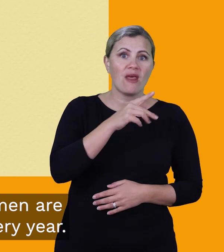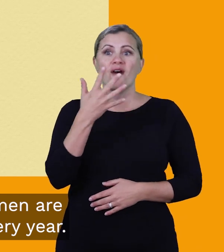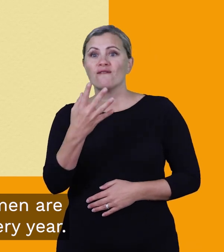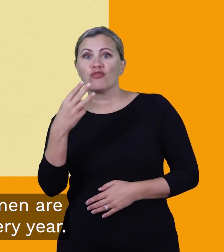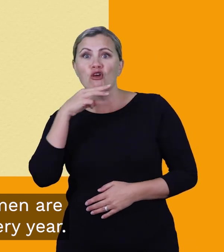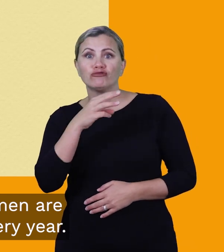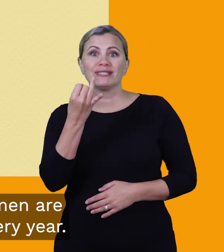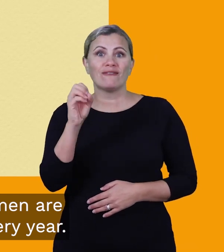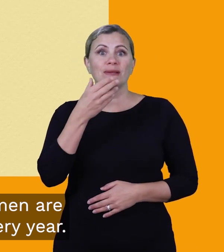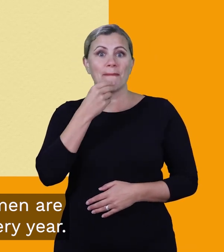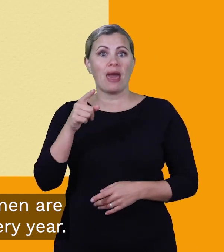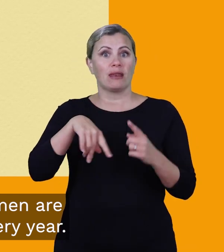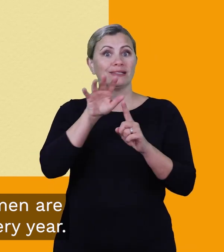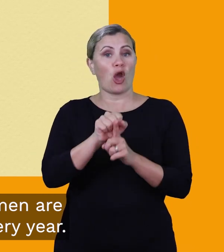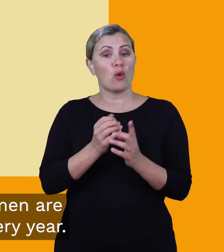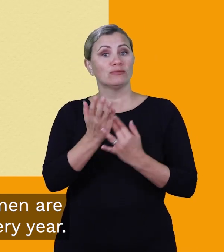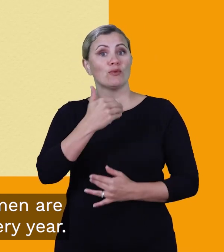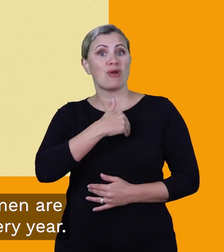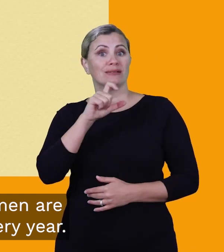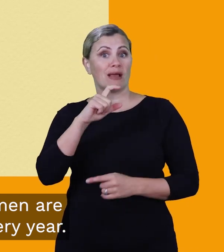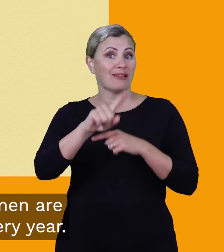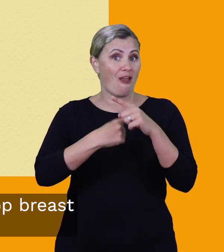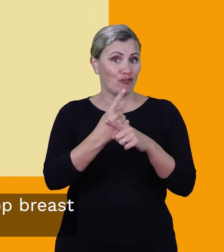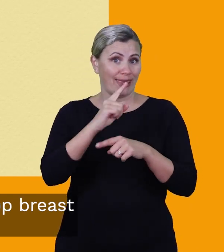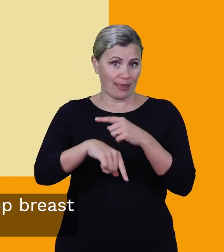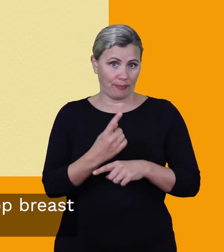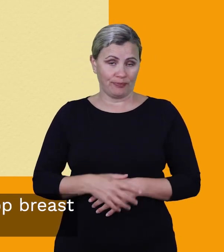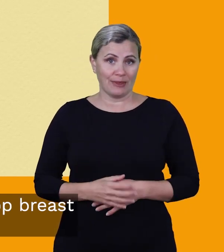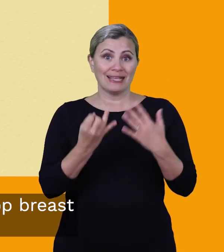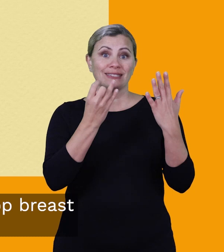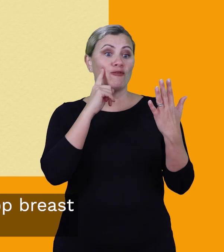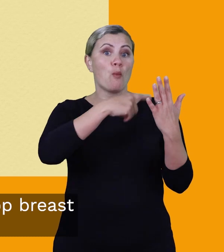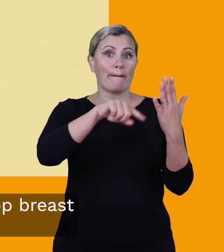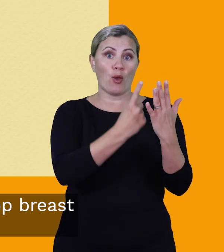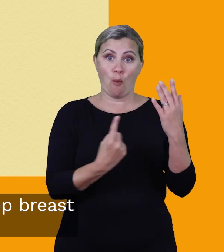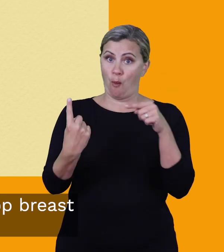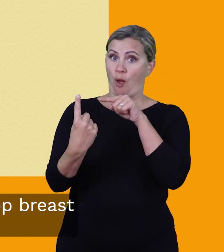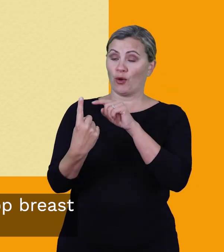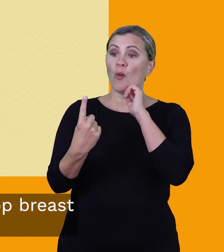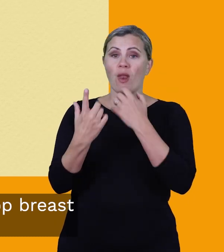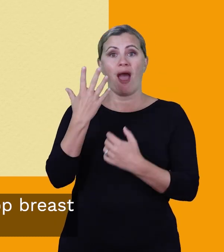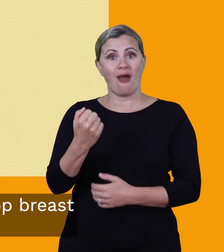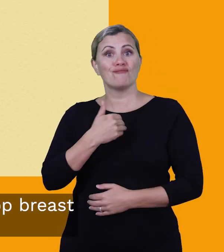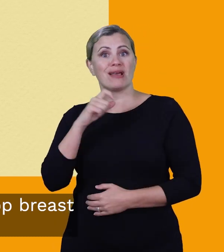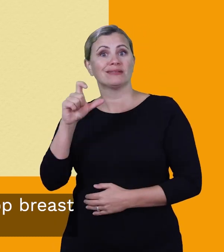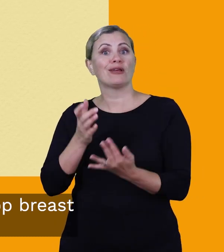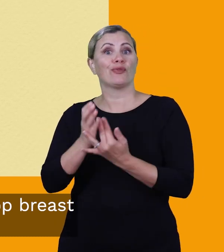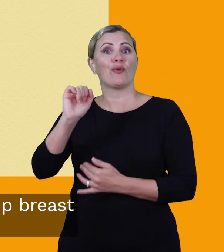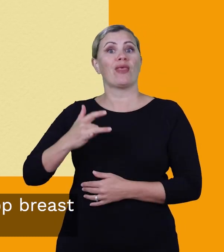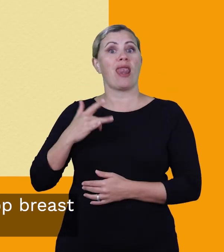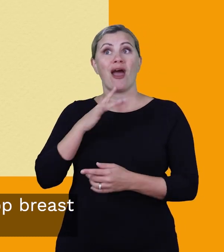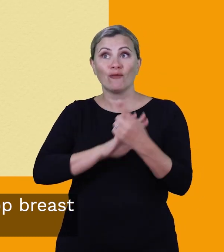370 men are diagnosed with breast cancer every year. 1 in 7 women in the UK will develop breast cancer in